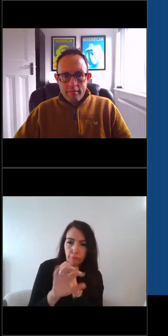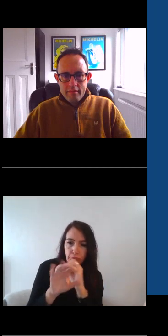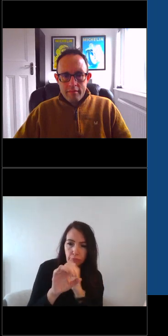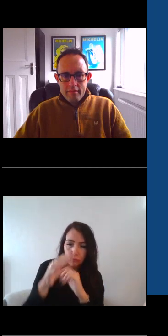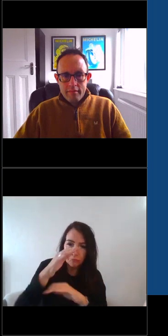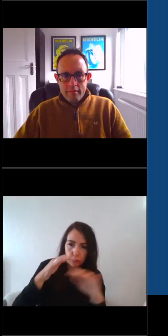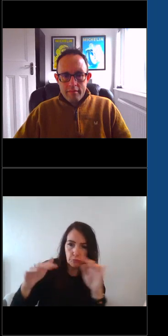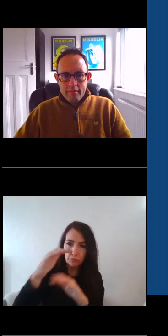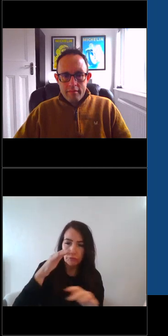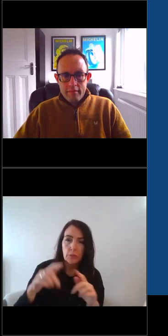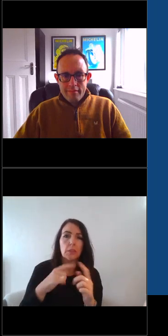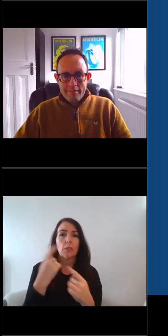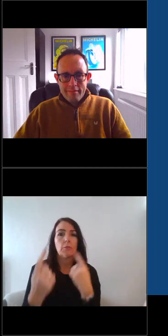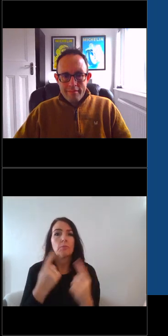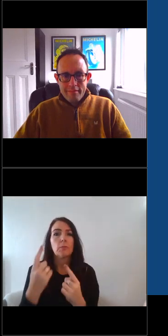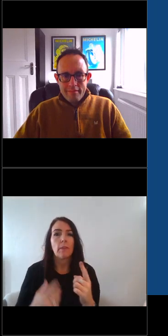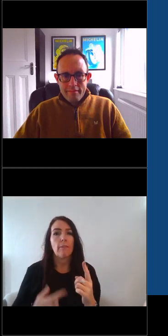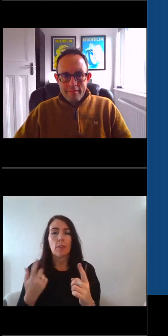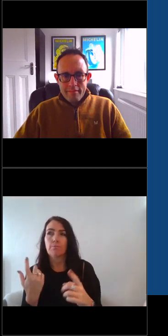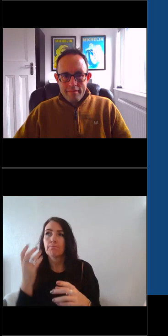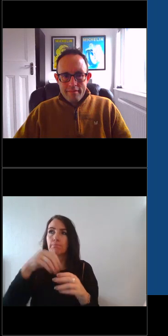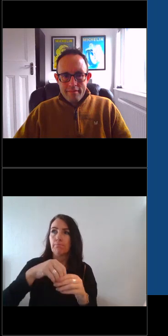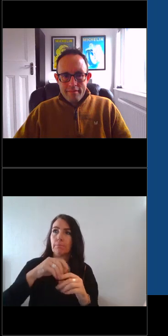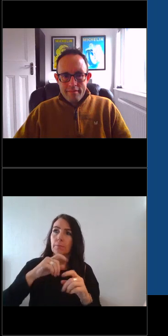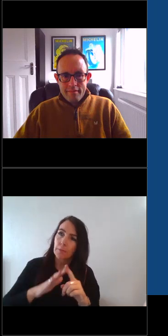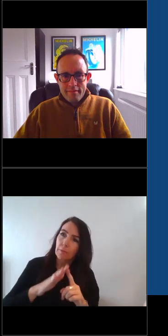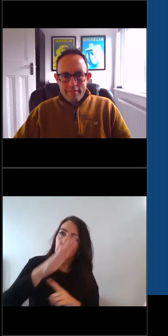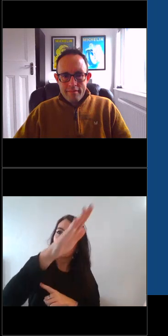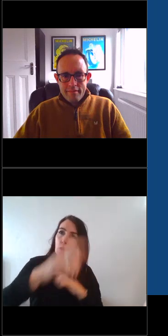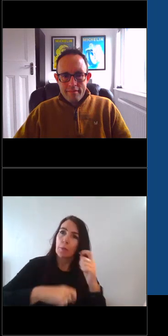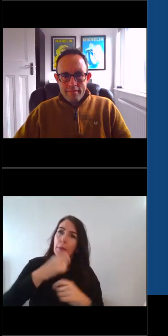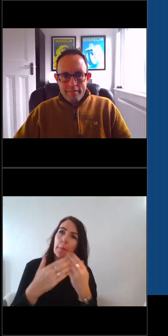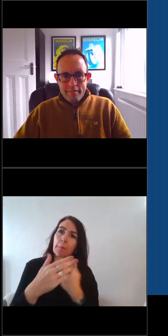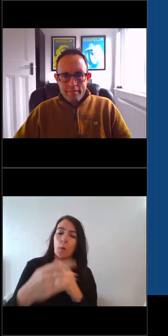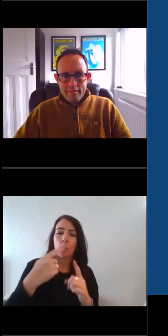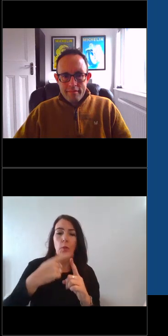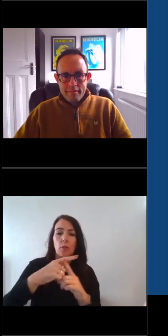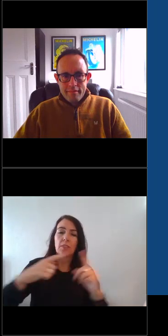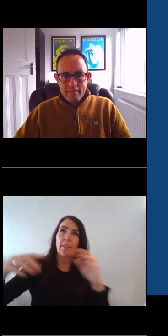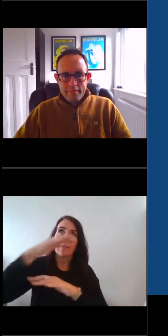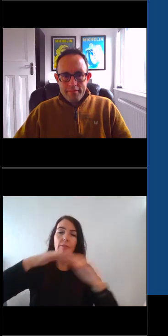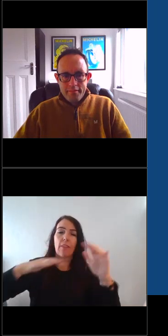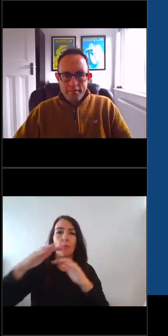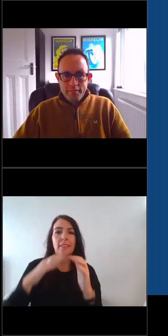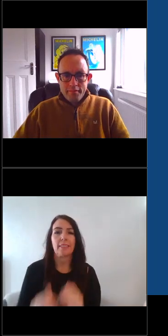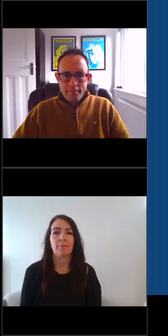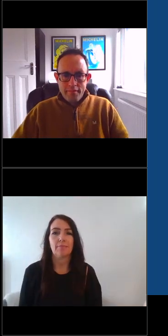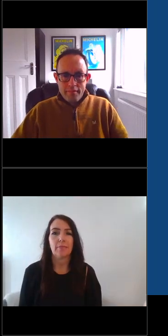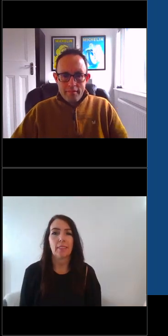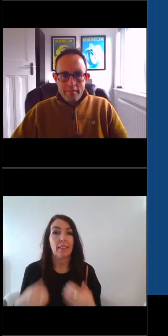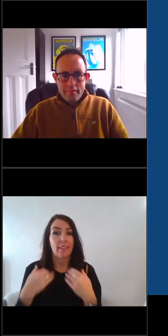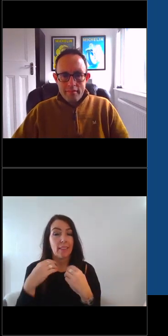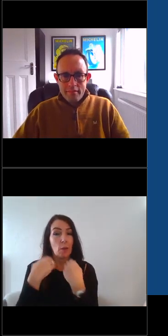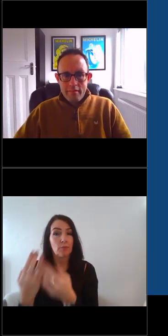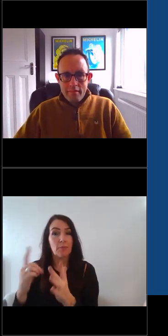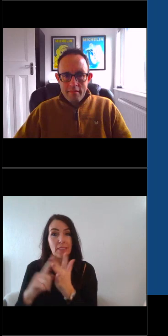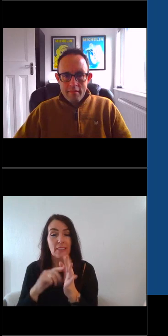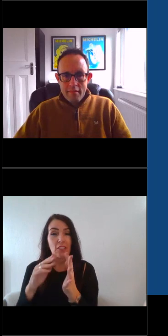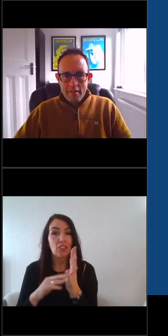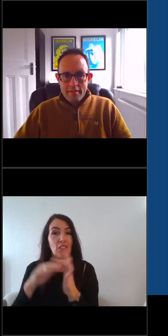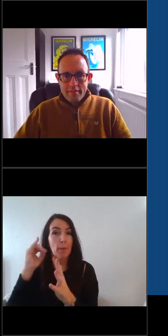play their part in building a sustainable future. So I'll now hand over to James to get